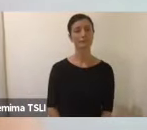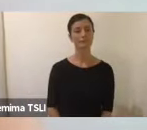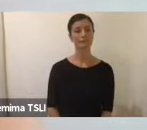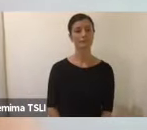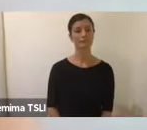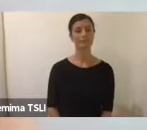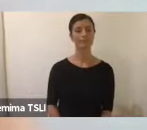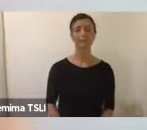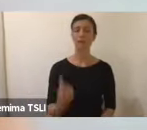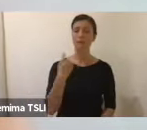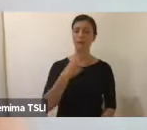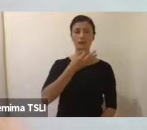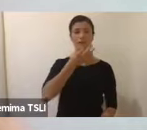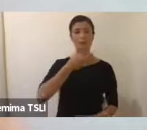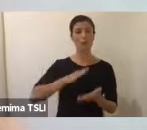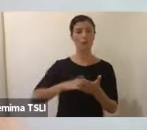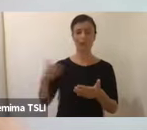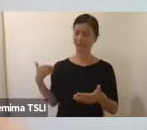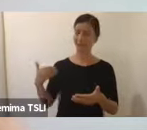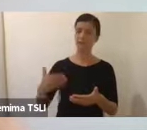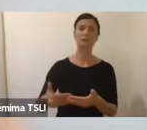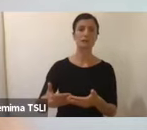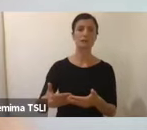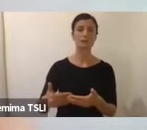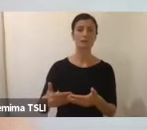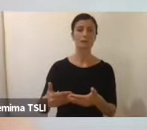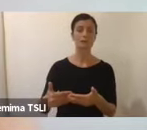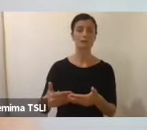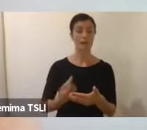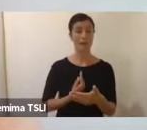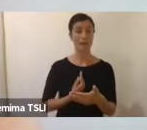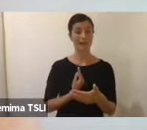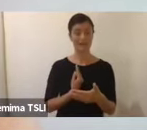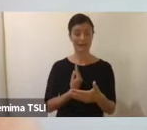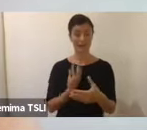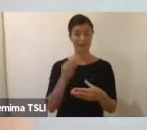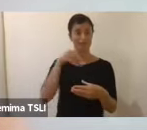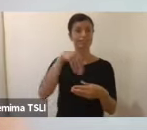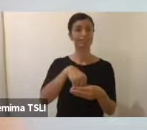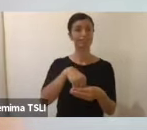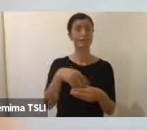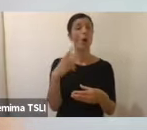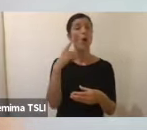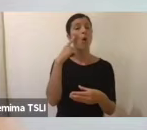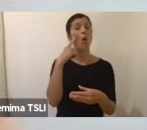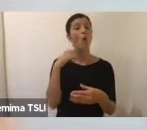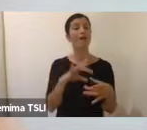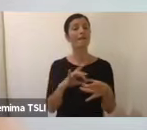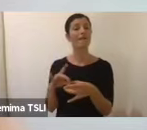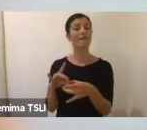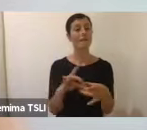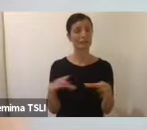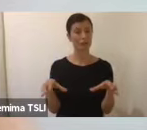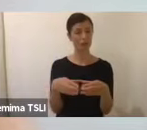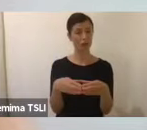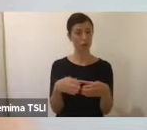months has been being part of a white affinity group with other Buddhists so I'll say a bit about